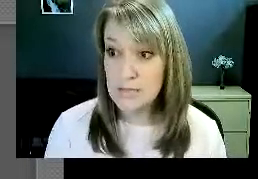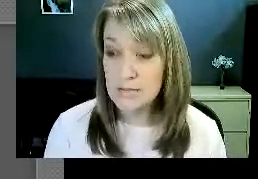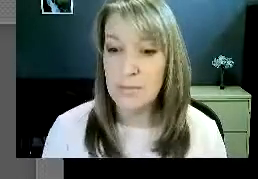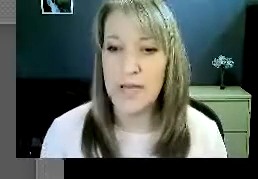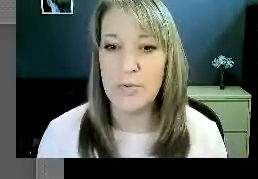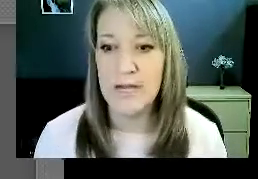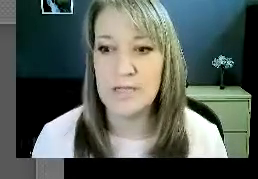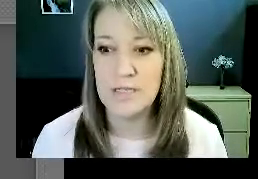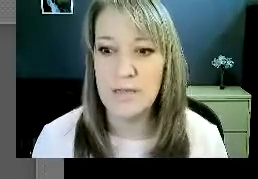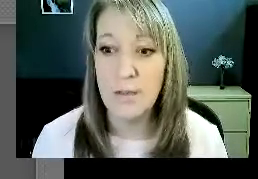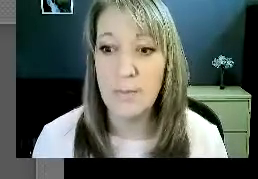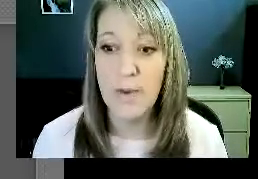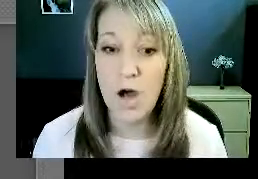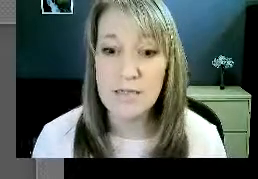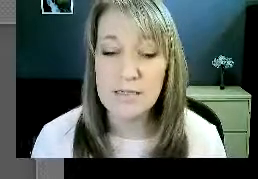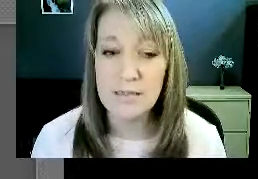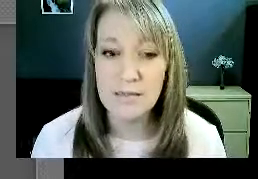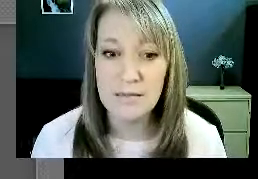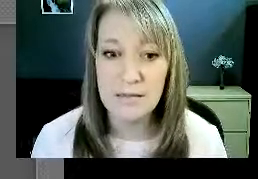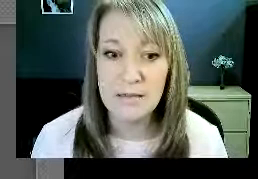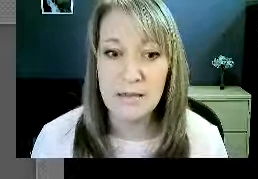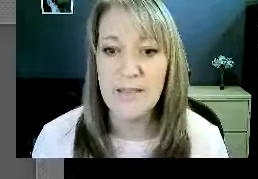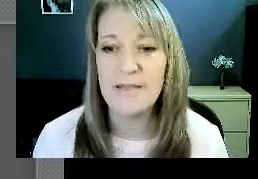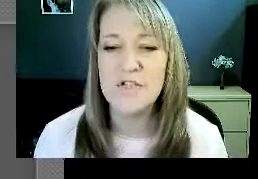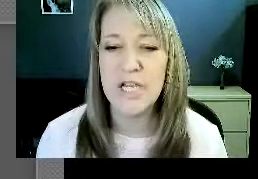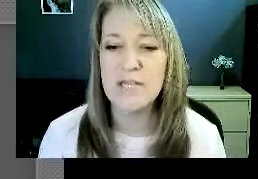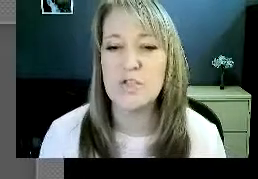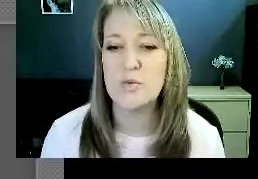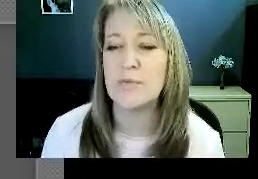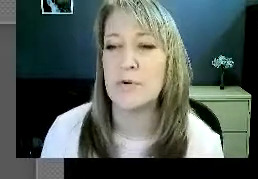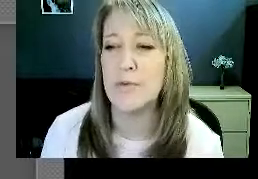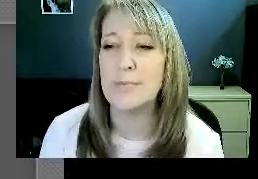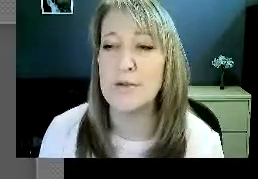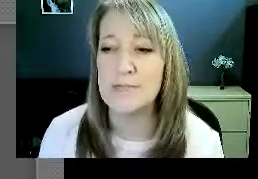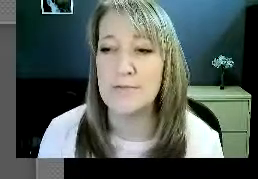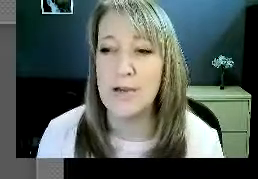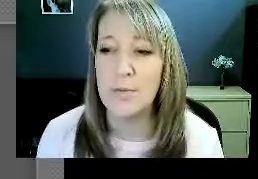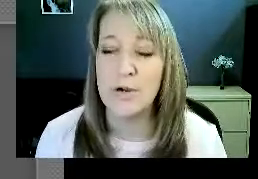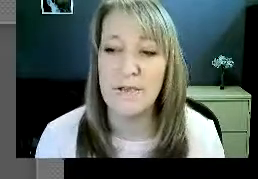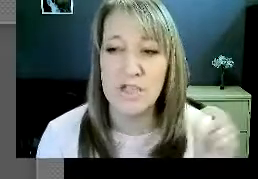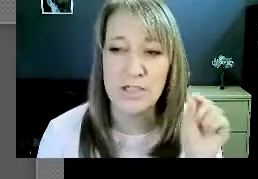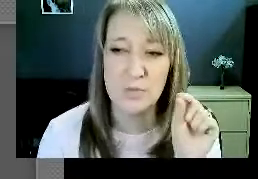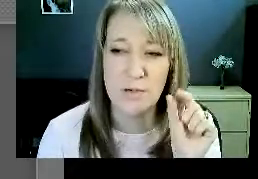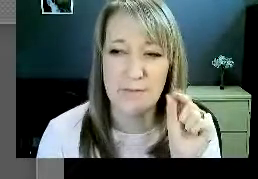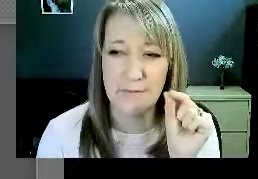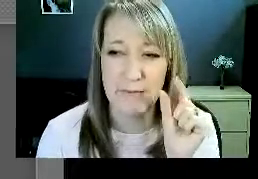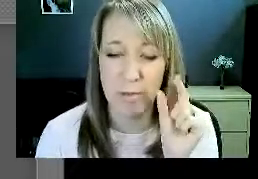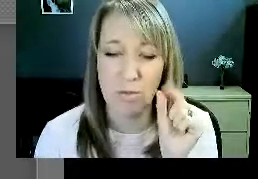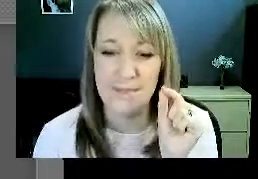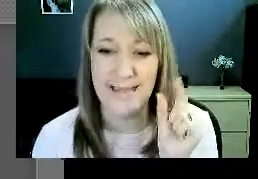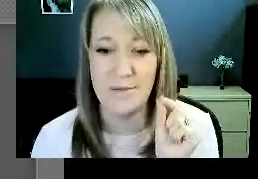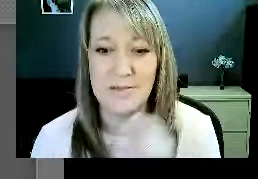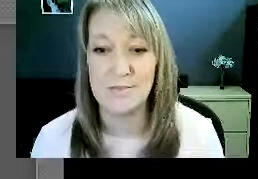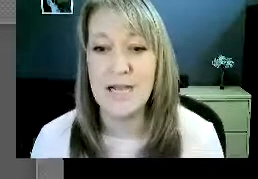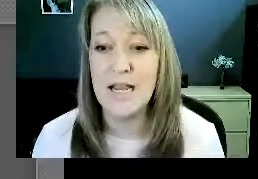boat, but I pronounce it bought, then I've changed one of the parameters of that word. I've changed one of the